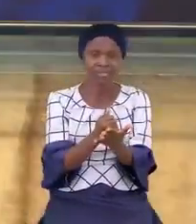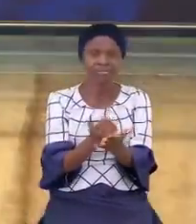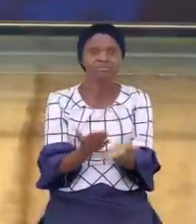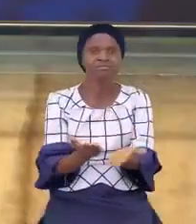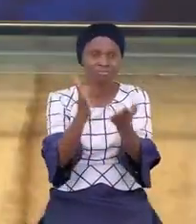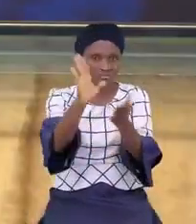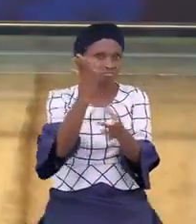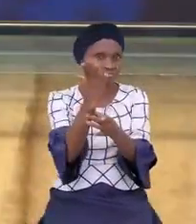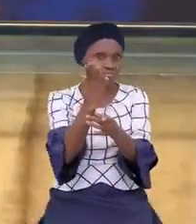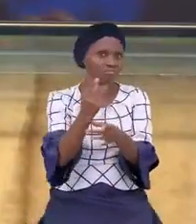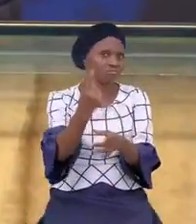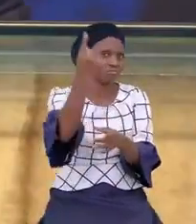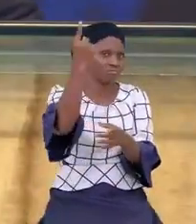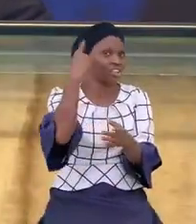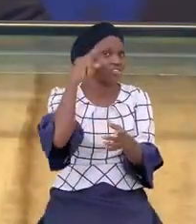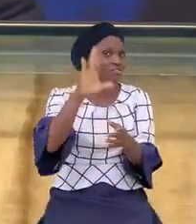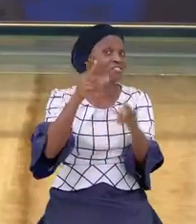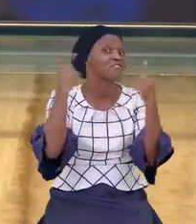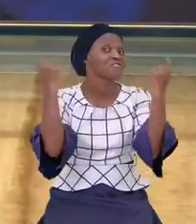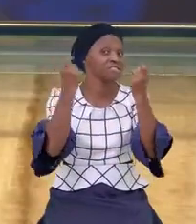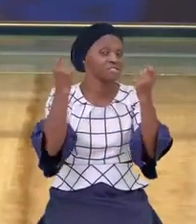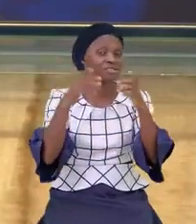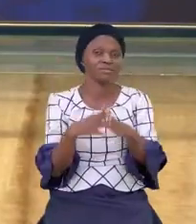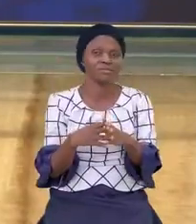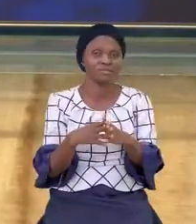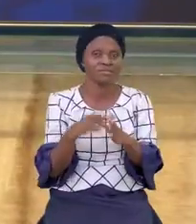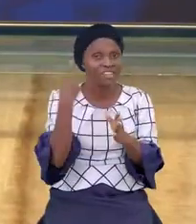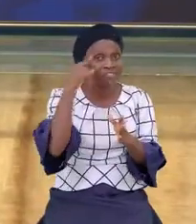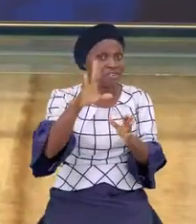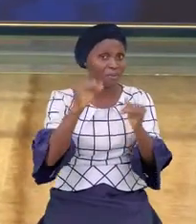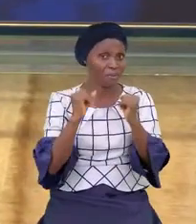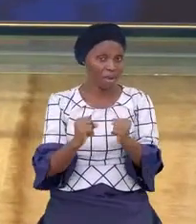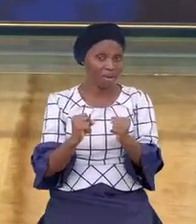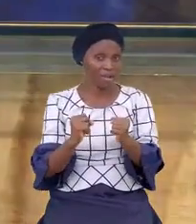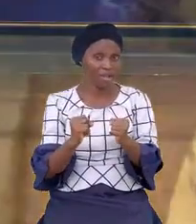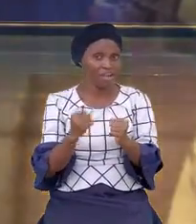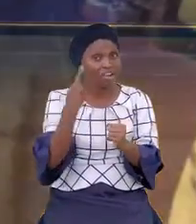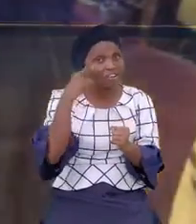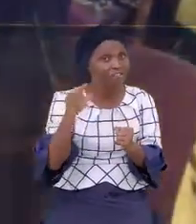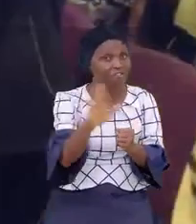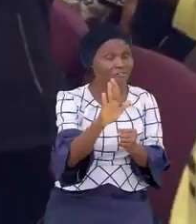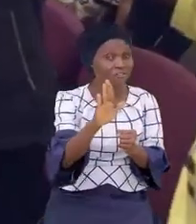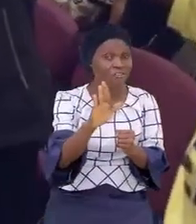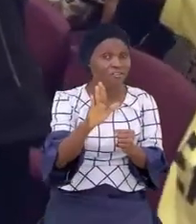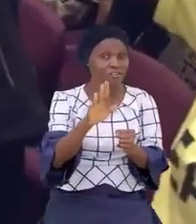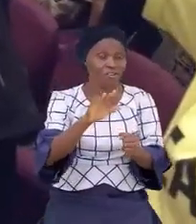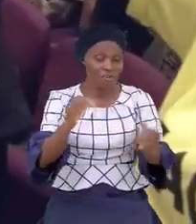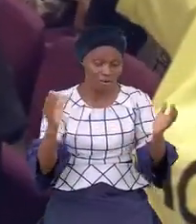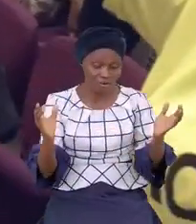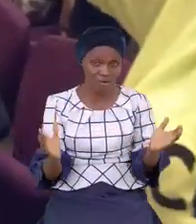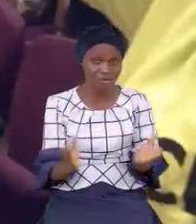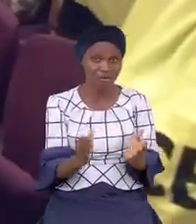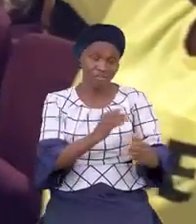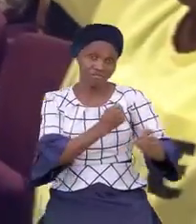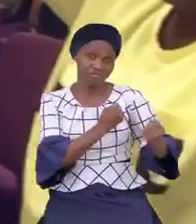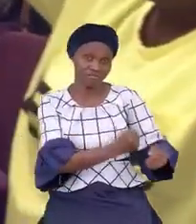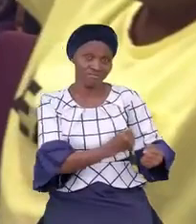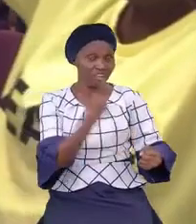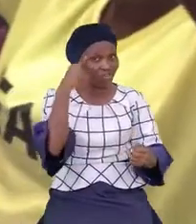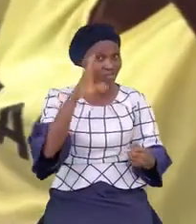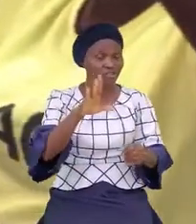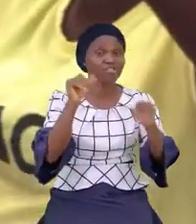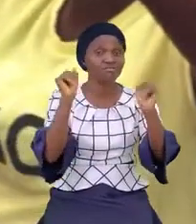Raise up that hand for your victory, for your power, for your courage, for the